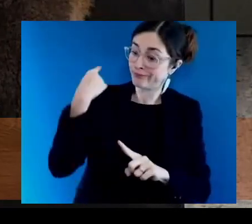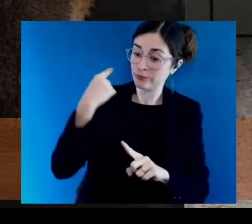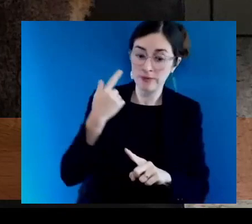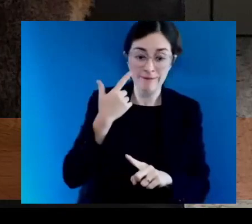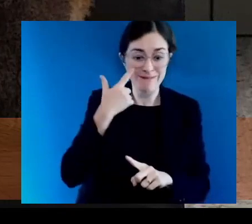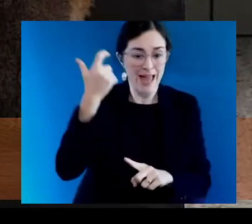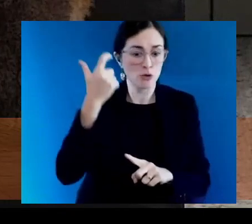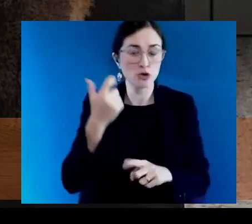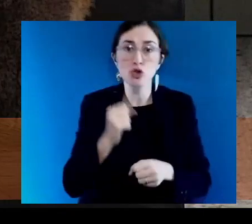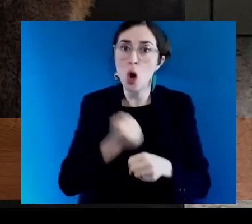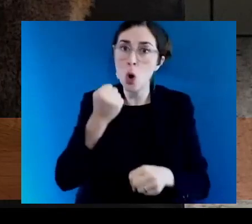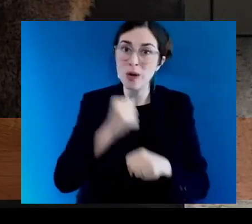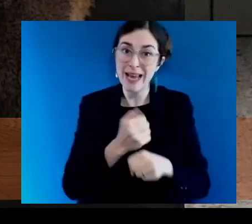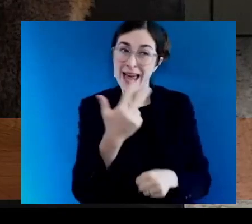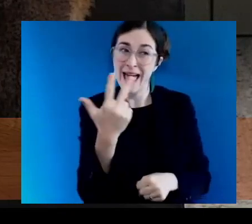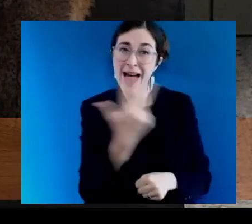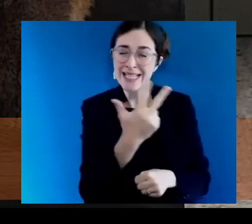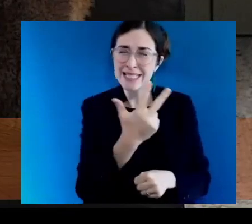1851